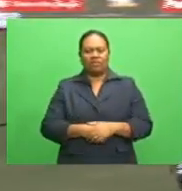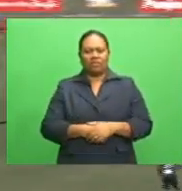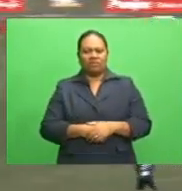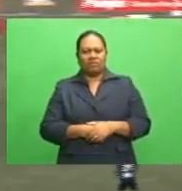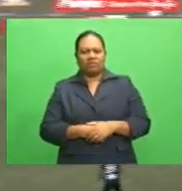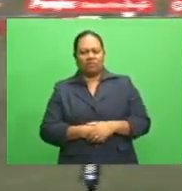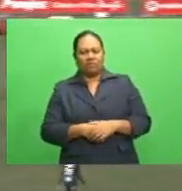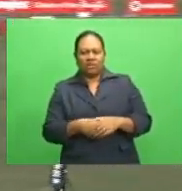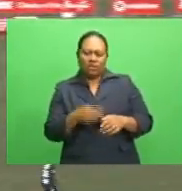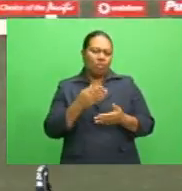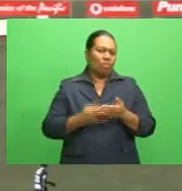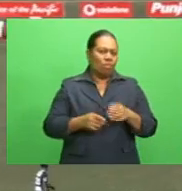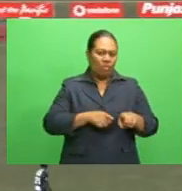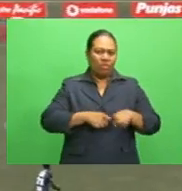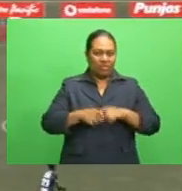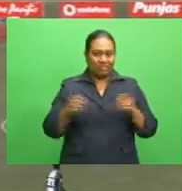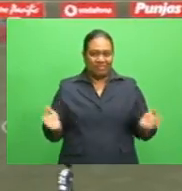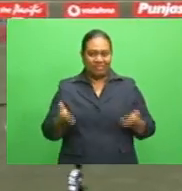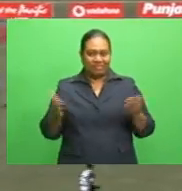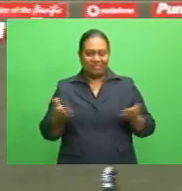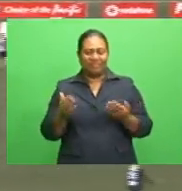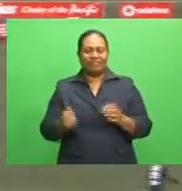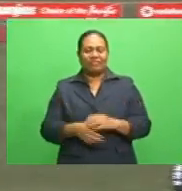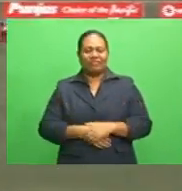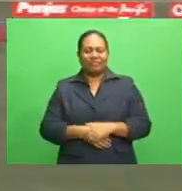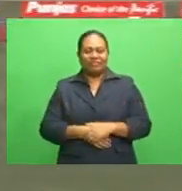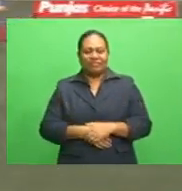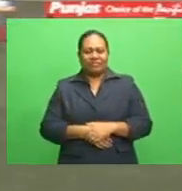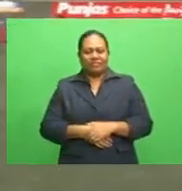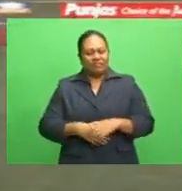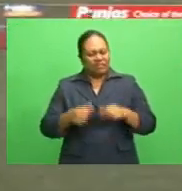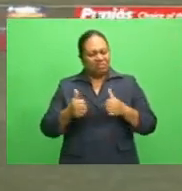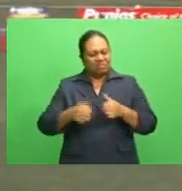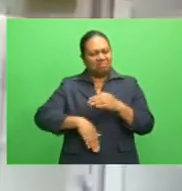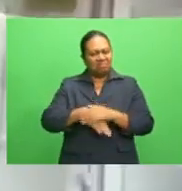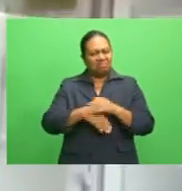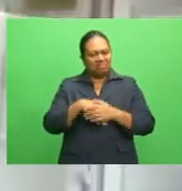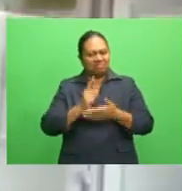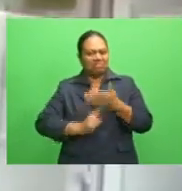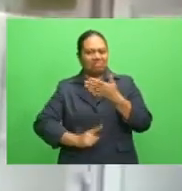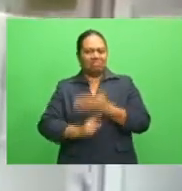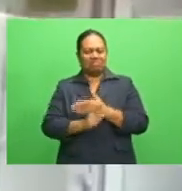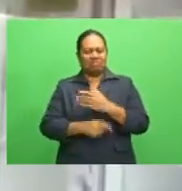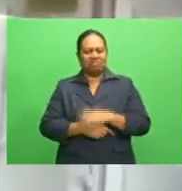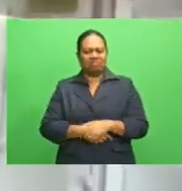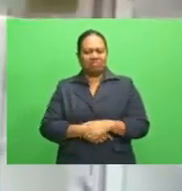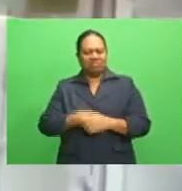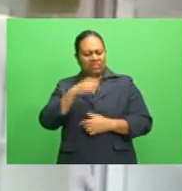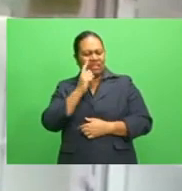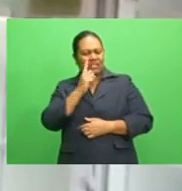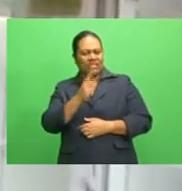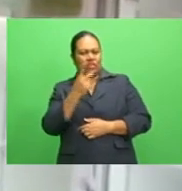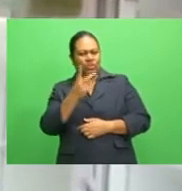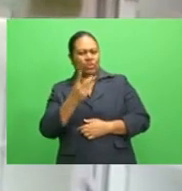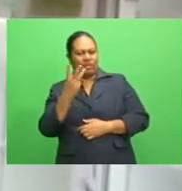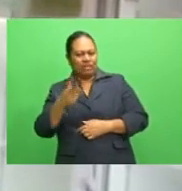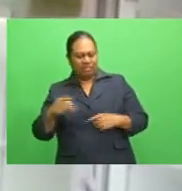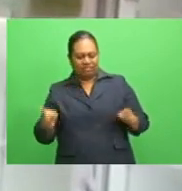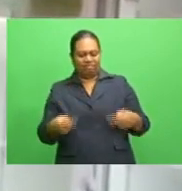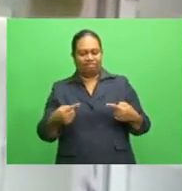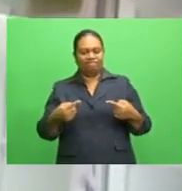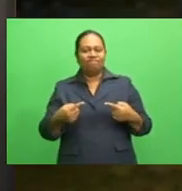half of the matches has been played with good football on the ground. We have seen, as I told you, 2 or 3 very good matches on a